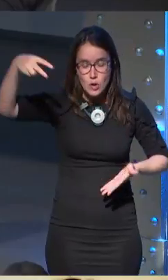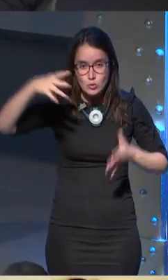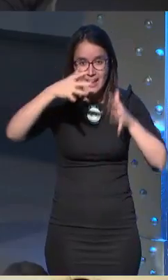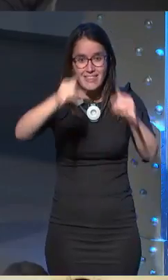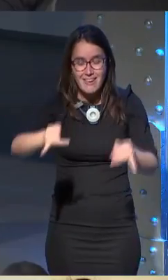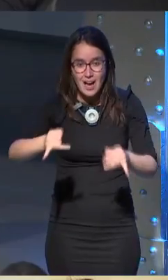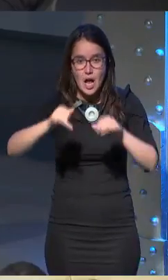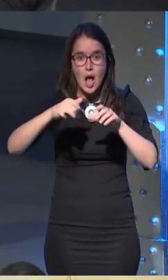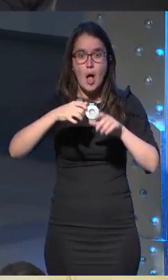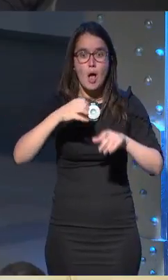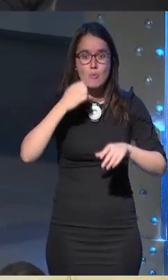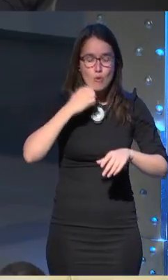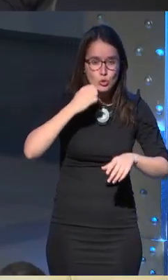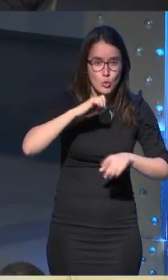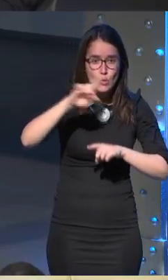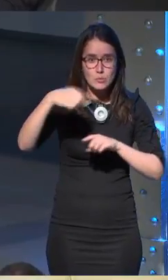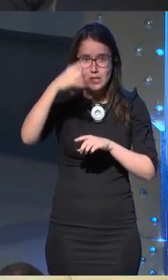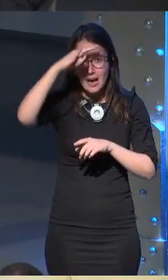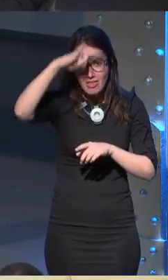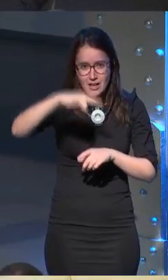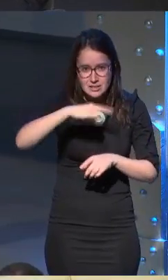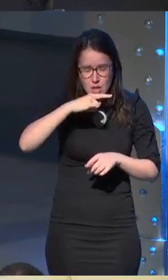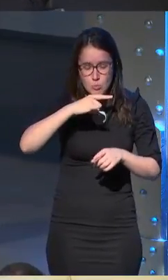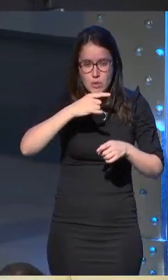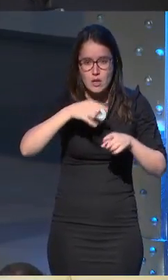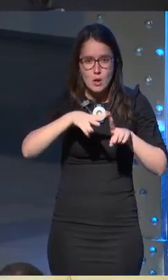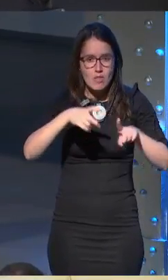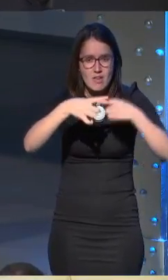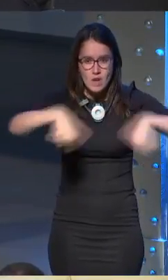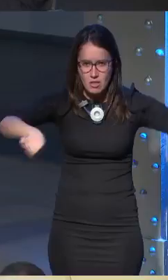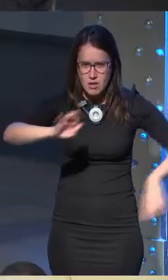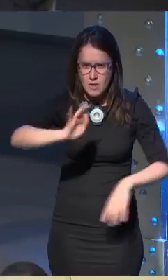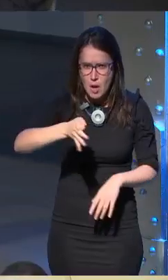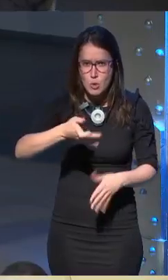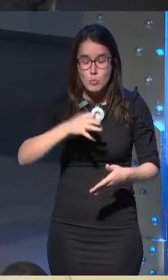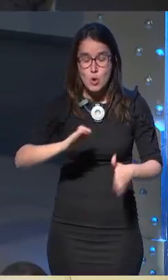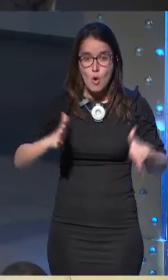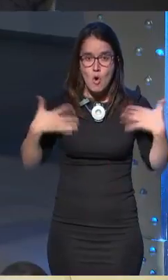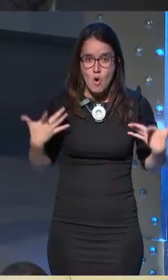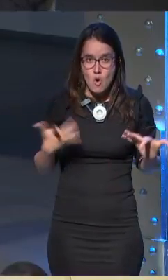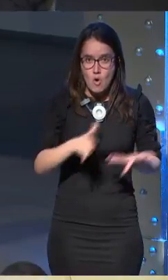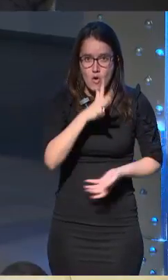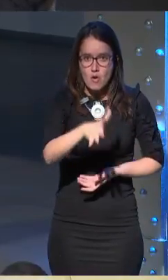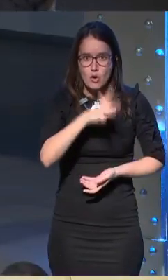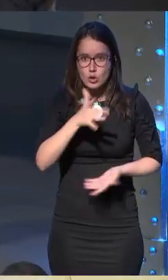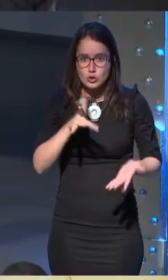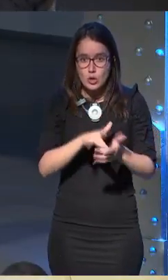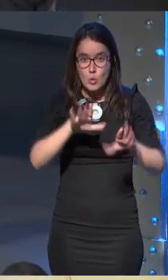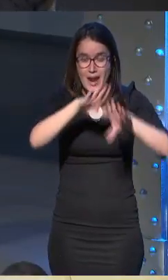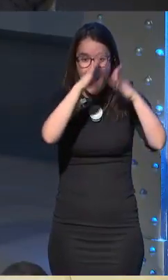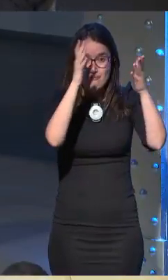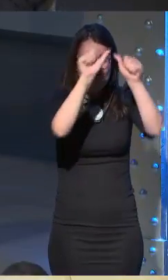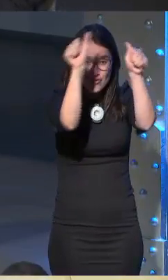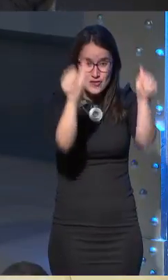U.S. astronaut goes to the city of stars in Moscow and then in Kazakhstan, things must be quite